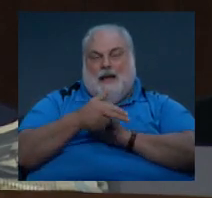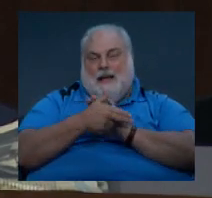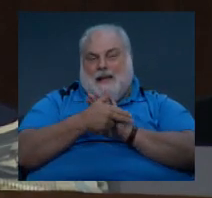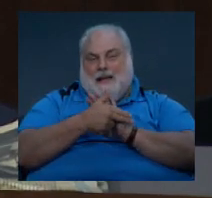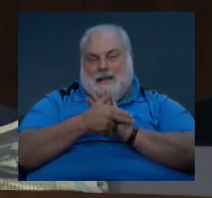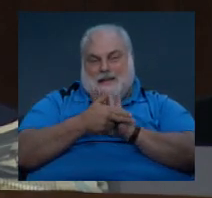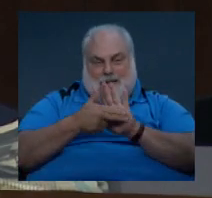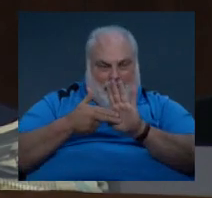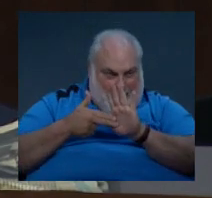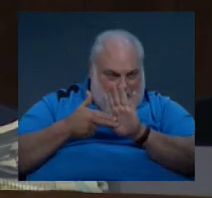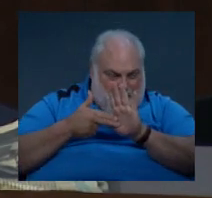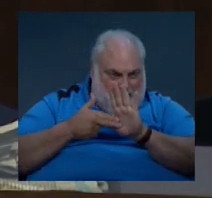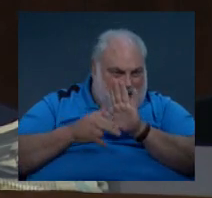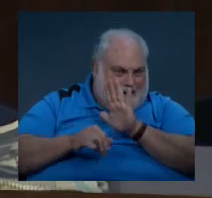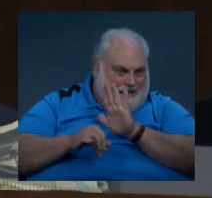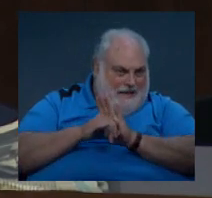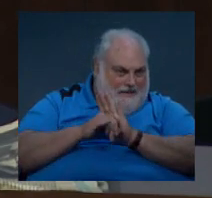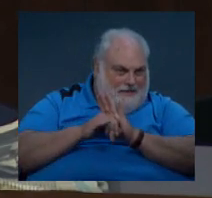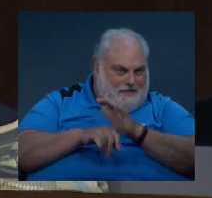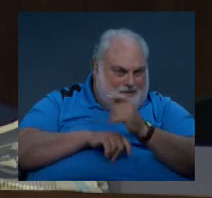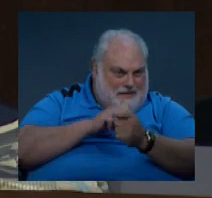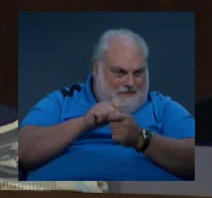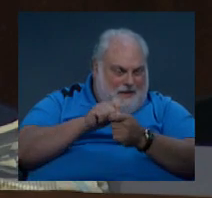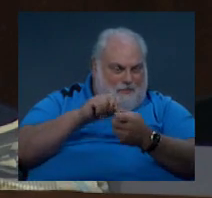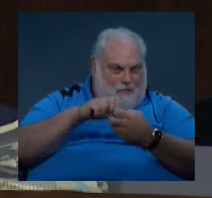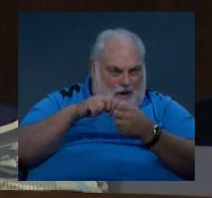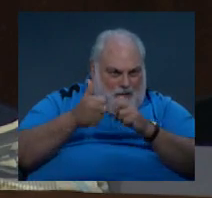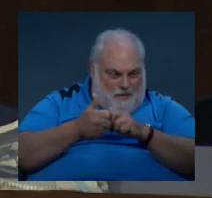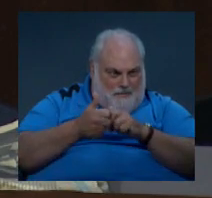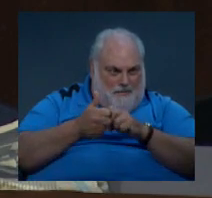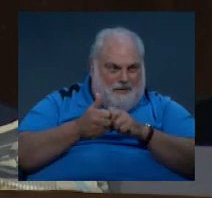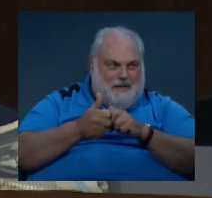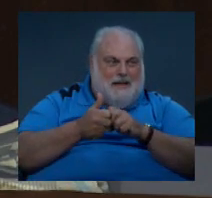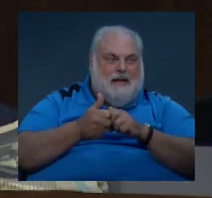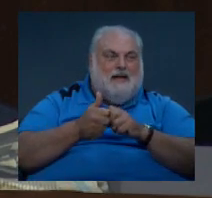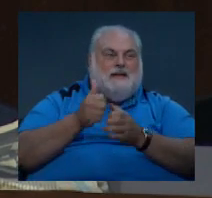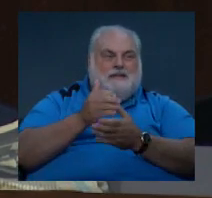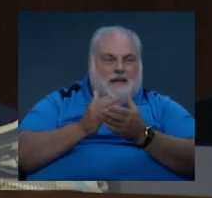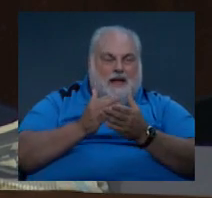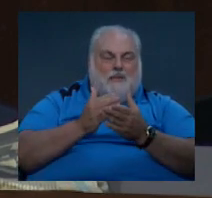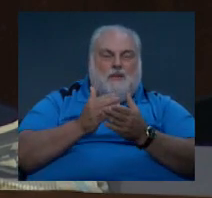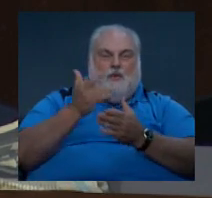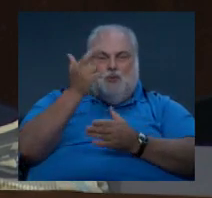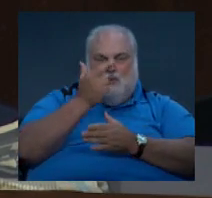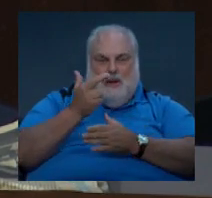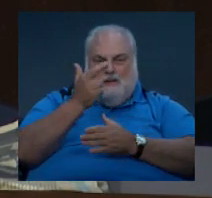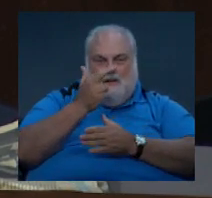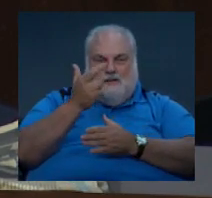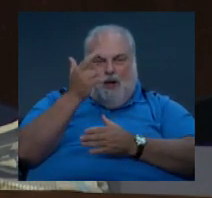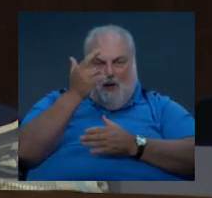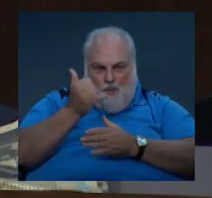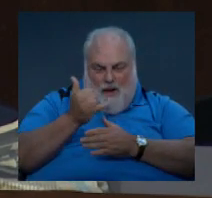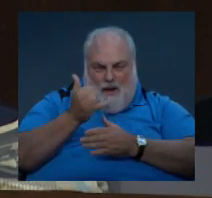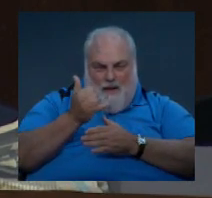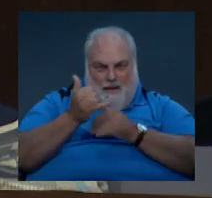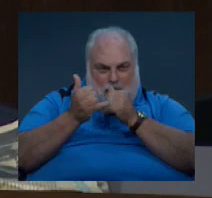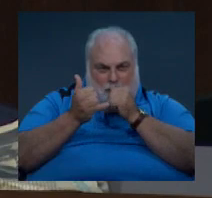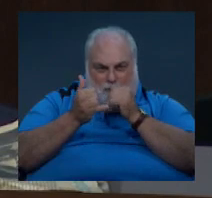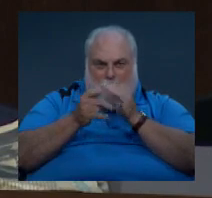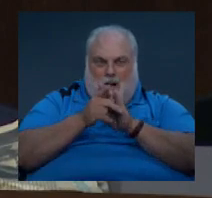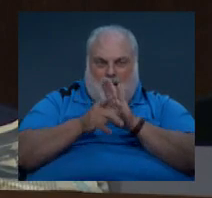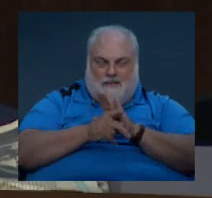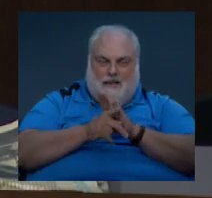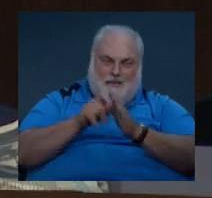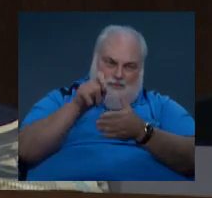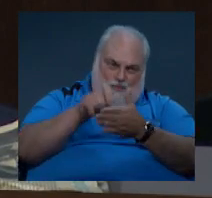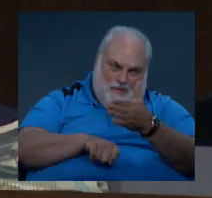and identifying areas with particular problems or social ills is some of the things that drive policies, unfortunately. But I think Dr.